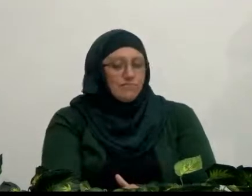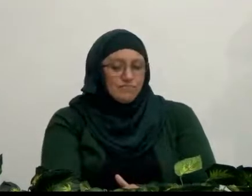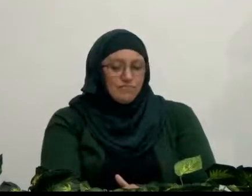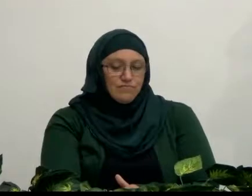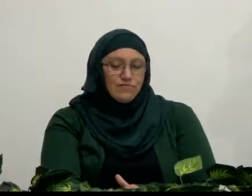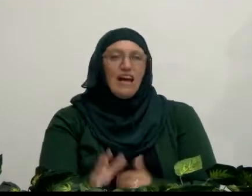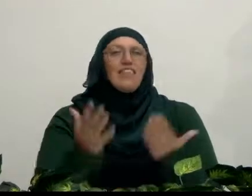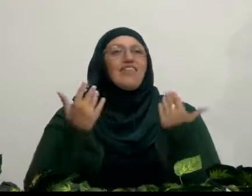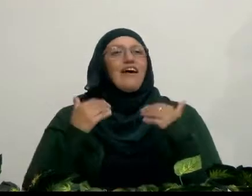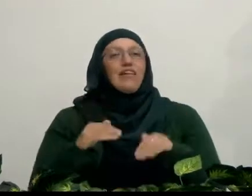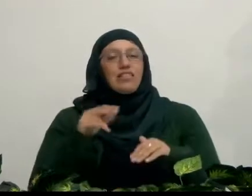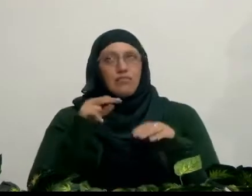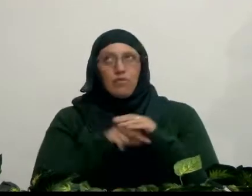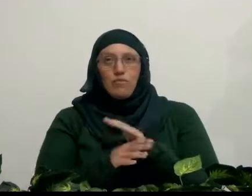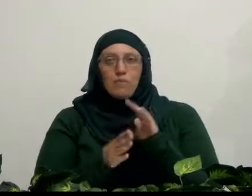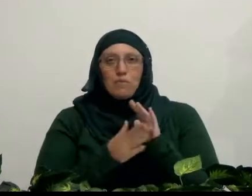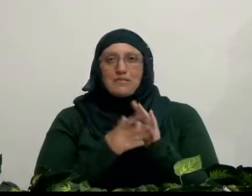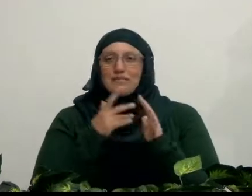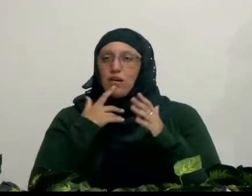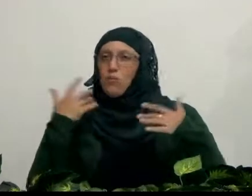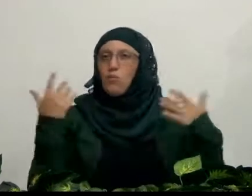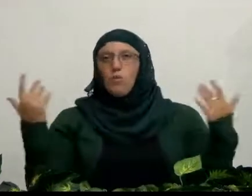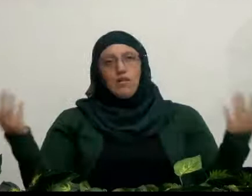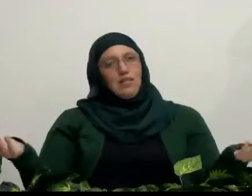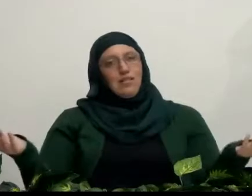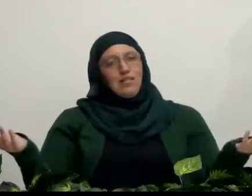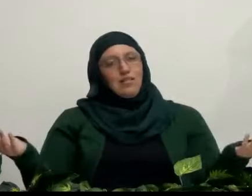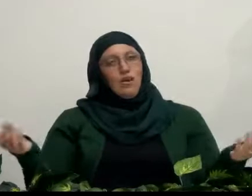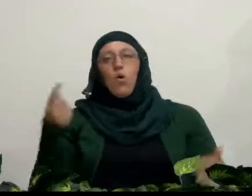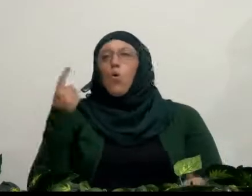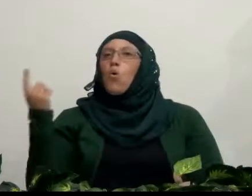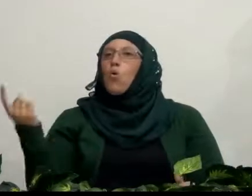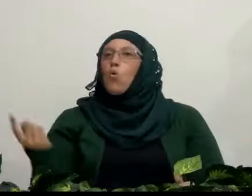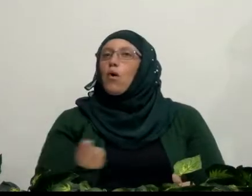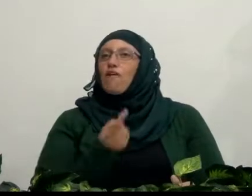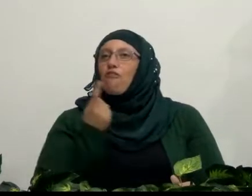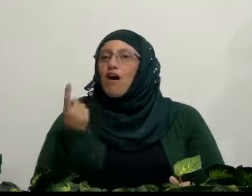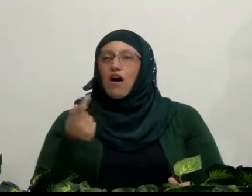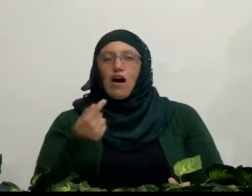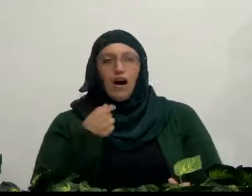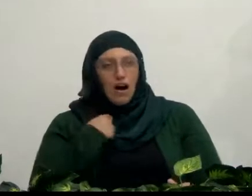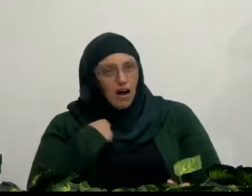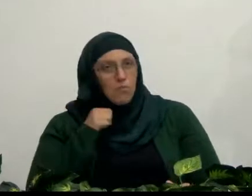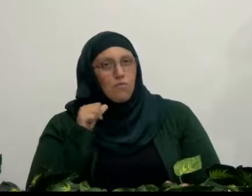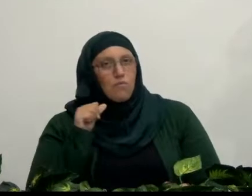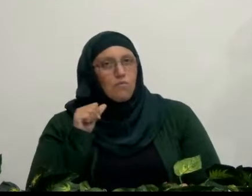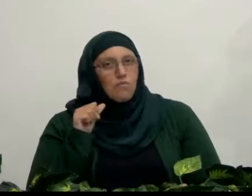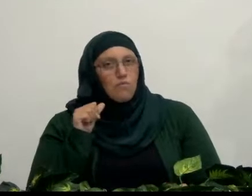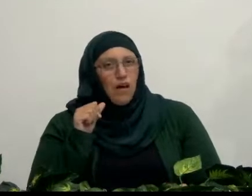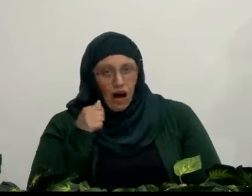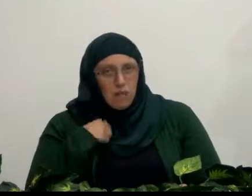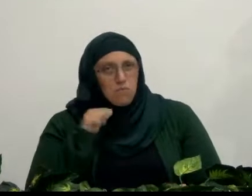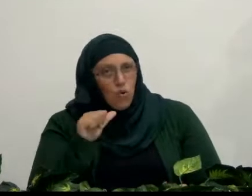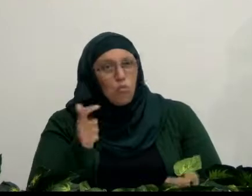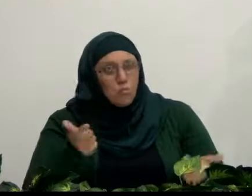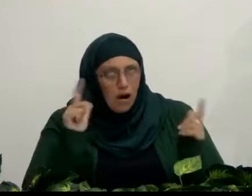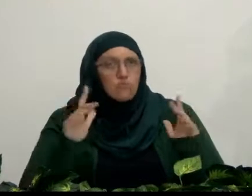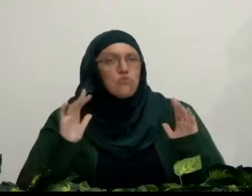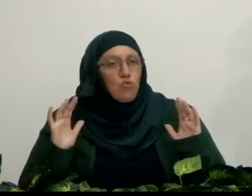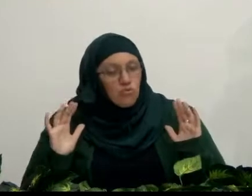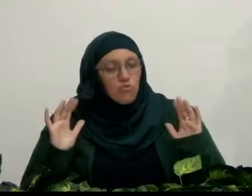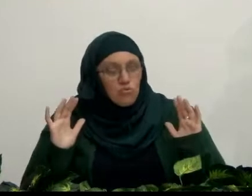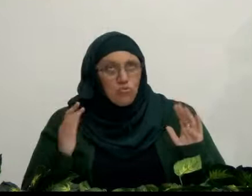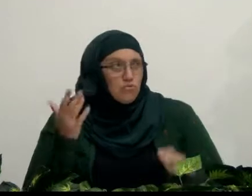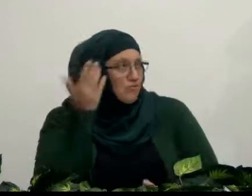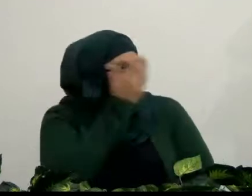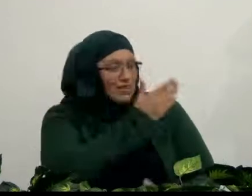Then the Prophet said, "Lo and behold, whoever I am his master, then this